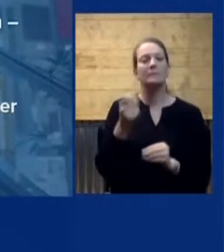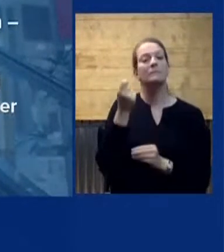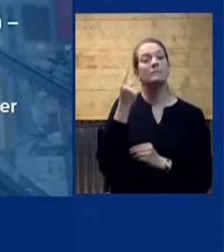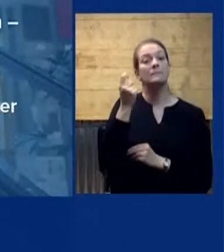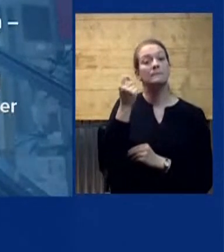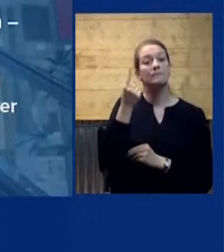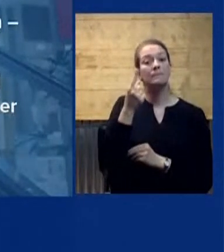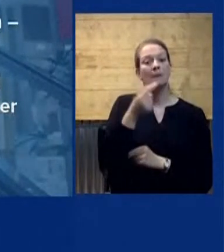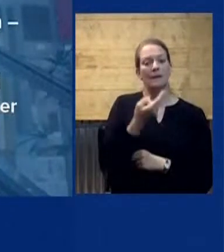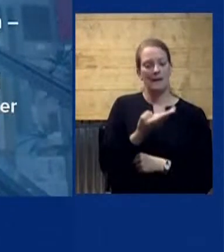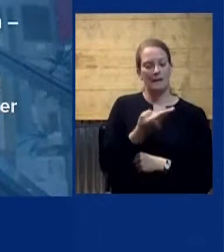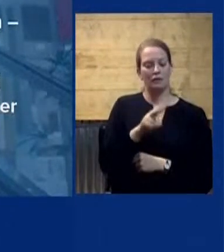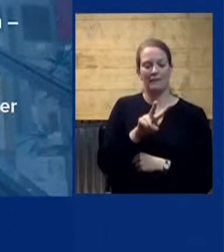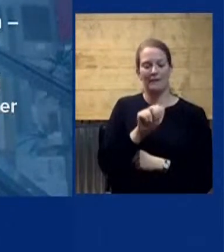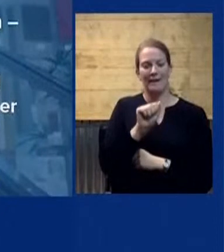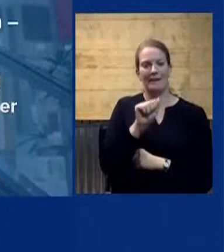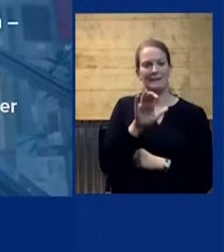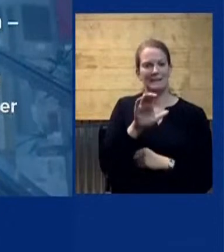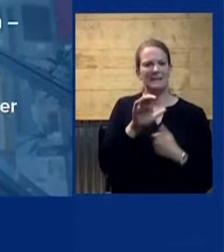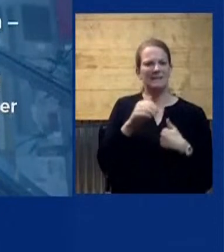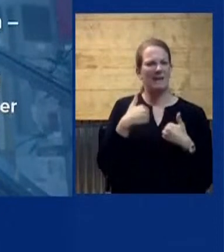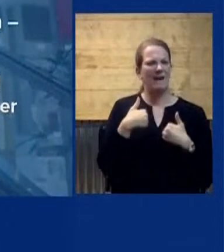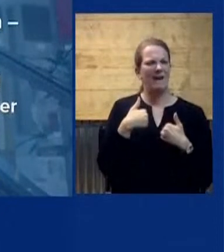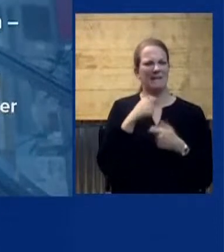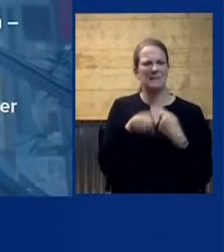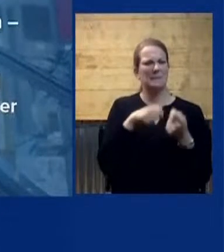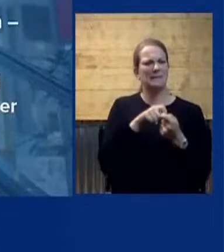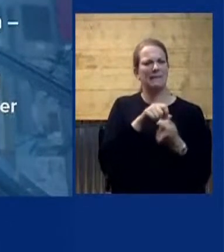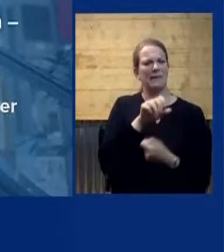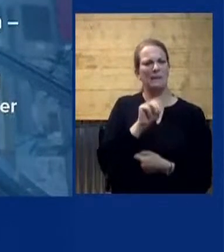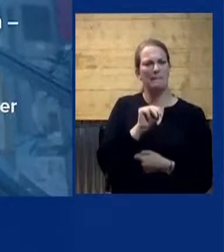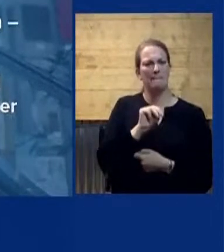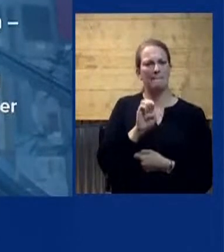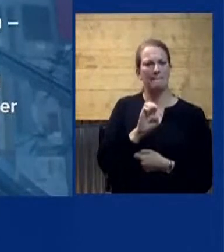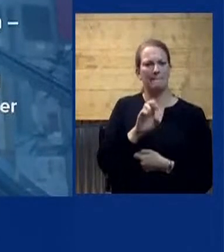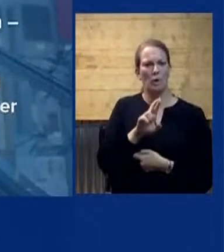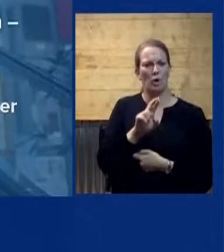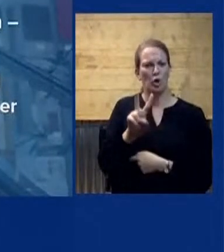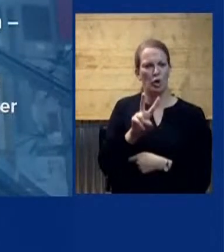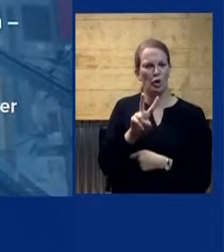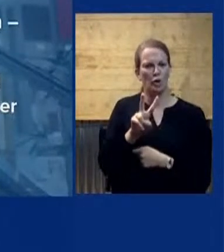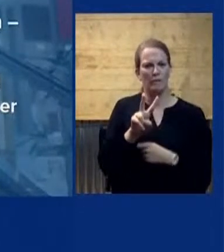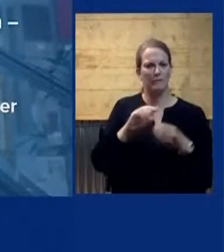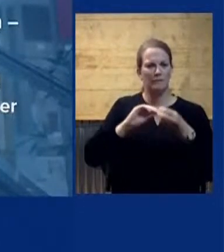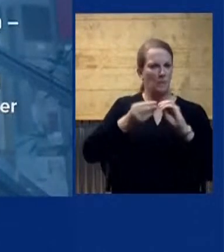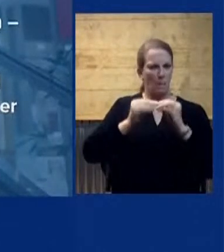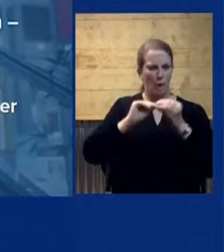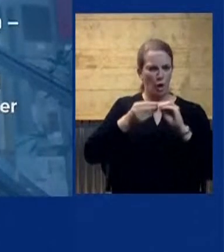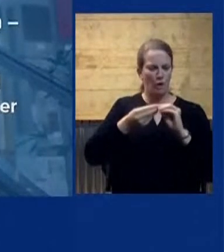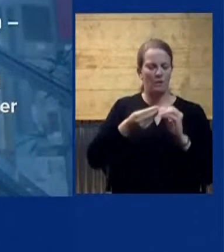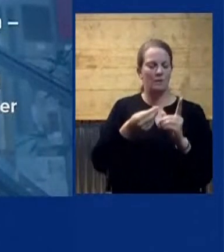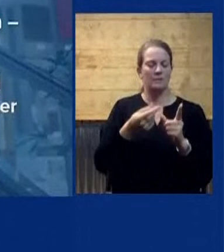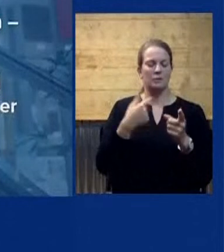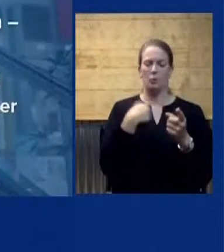rated by what they call a MERV rating. So what we're saying is the best filter